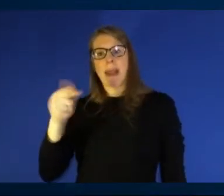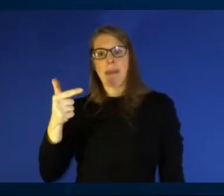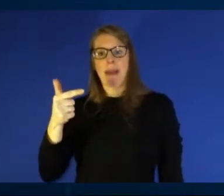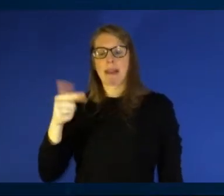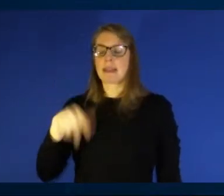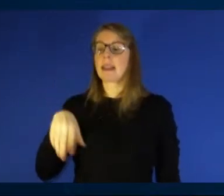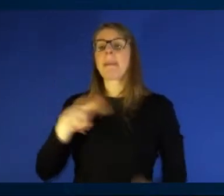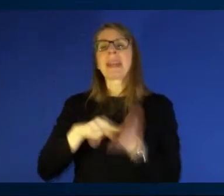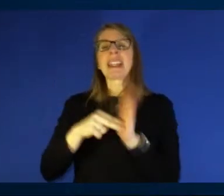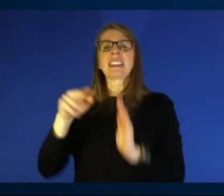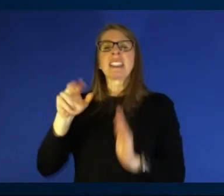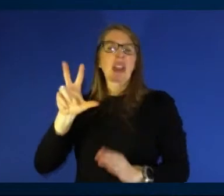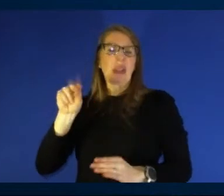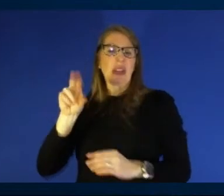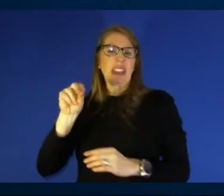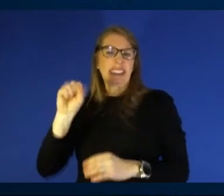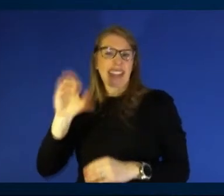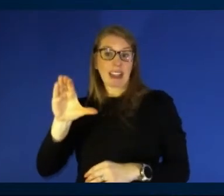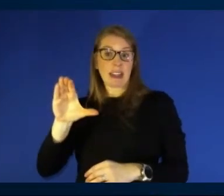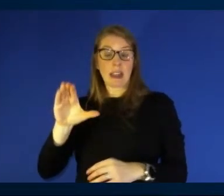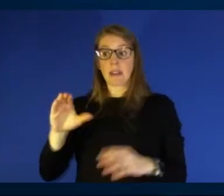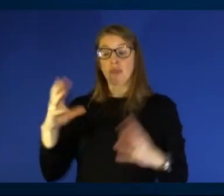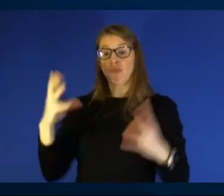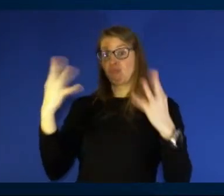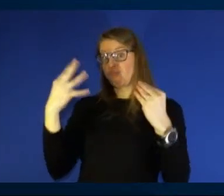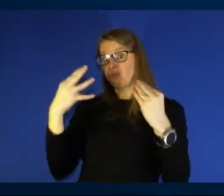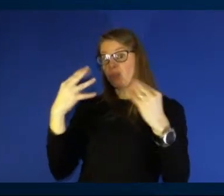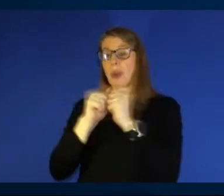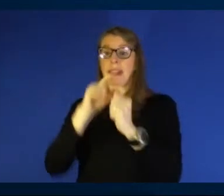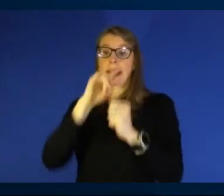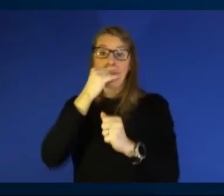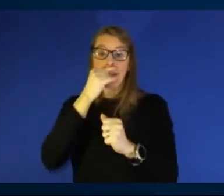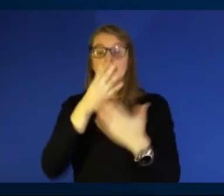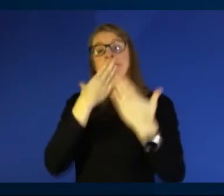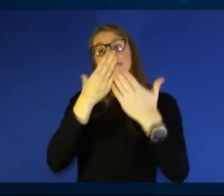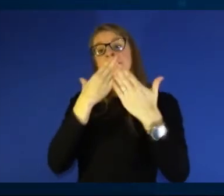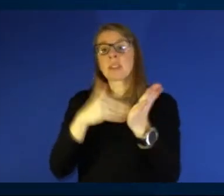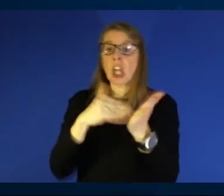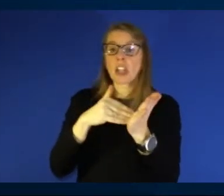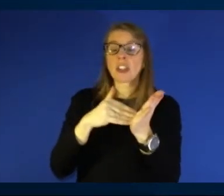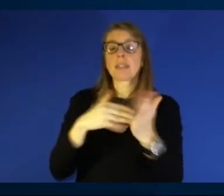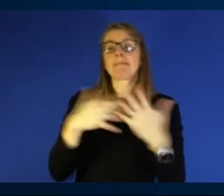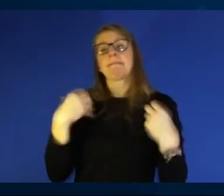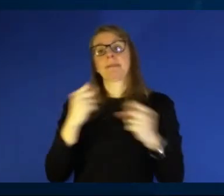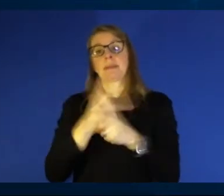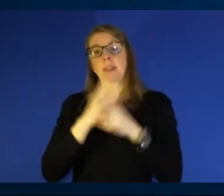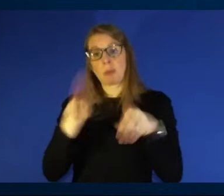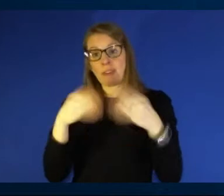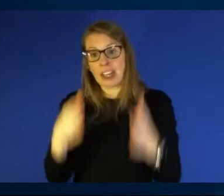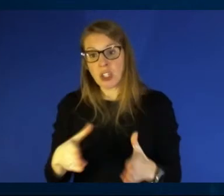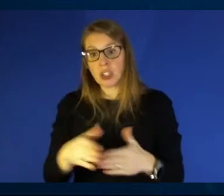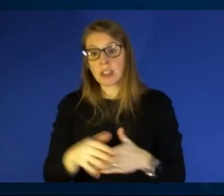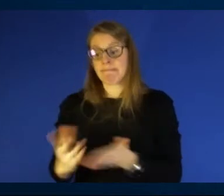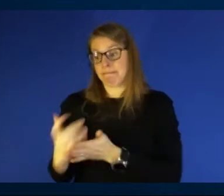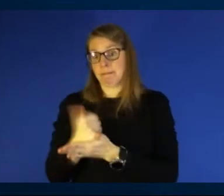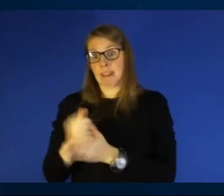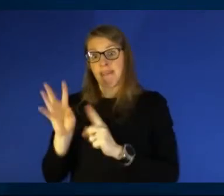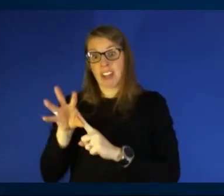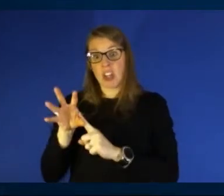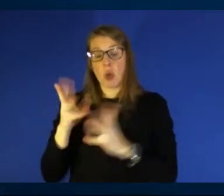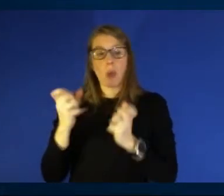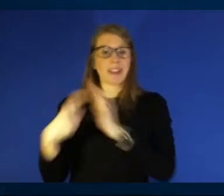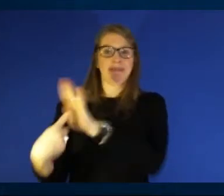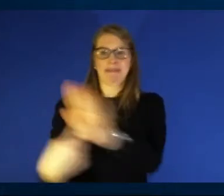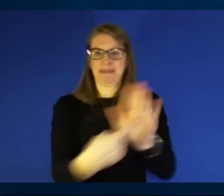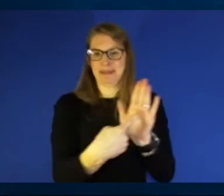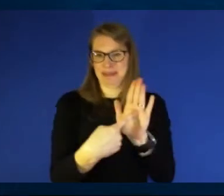you video that you can do with your kids, thanking your doctors and our healthcare providers. Once we get those videos, we would love to share them on